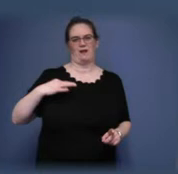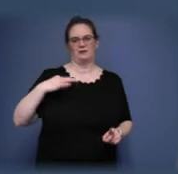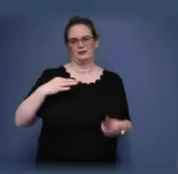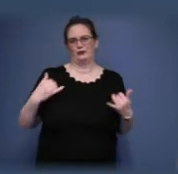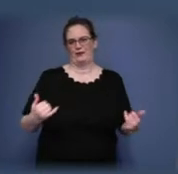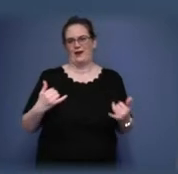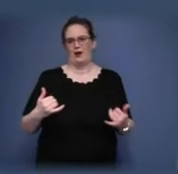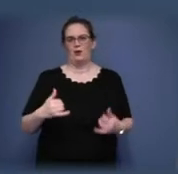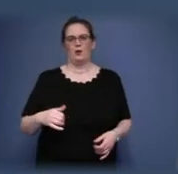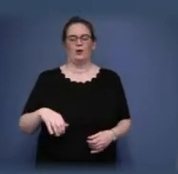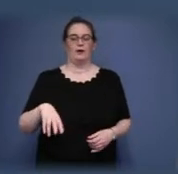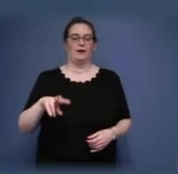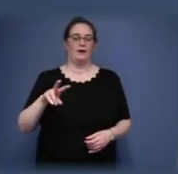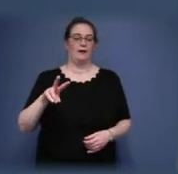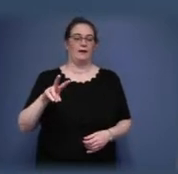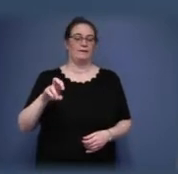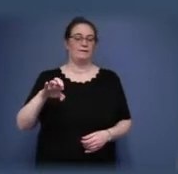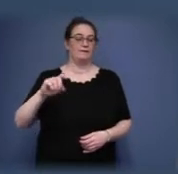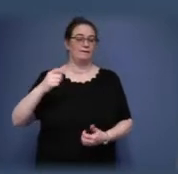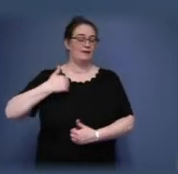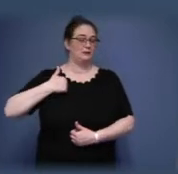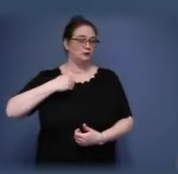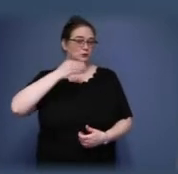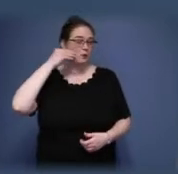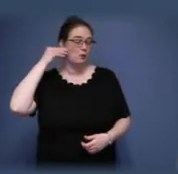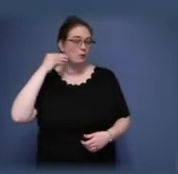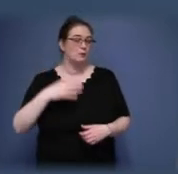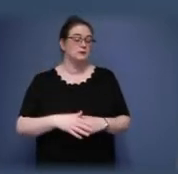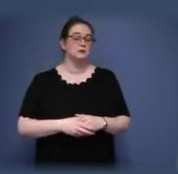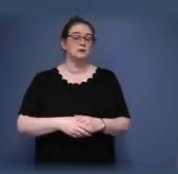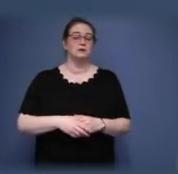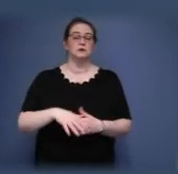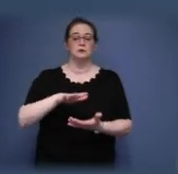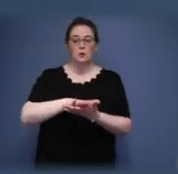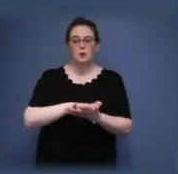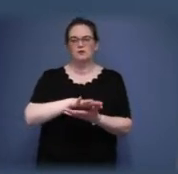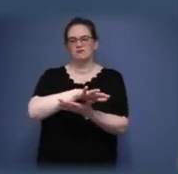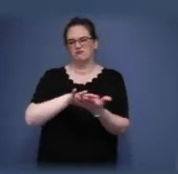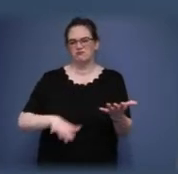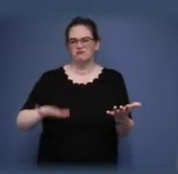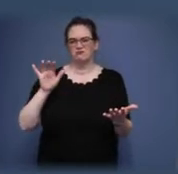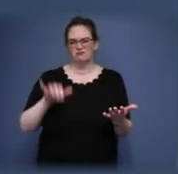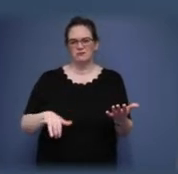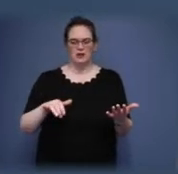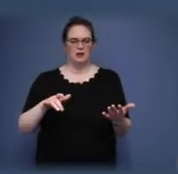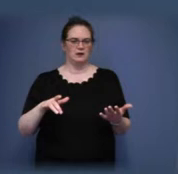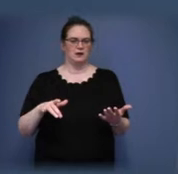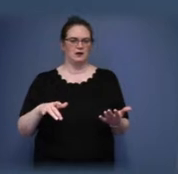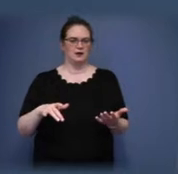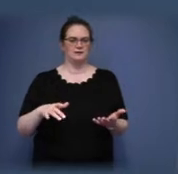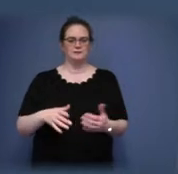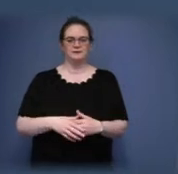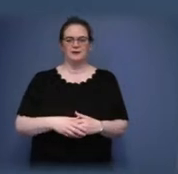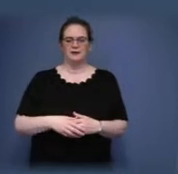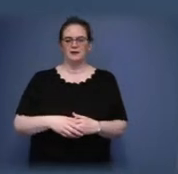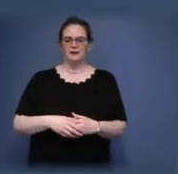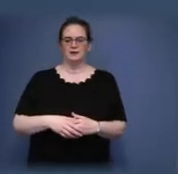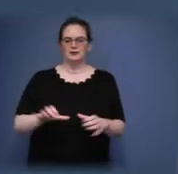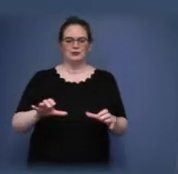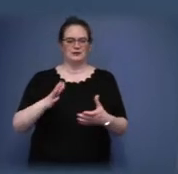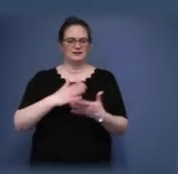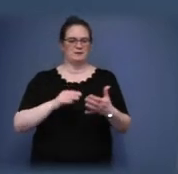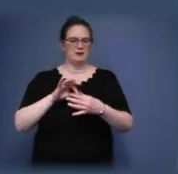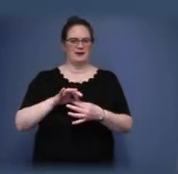at veterans' homes and schools and that sort of thing, and Colleen and I talked about maybe doing some connection